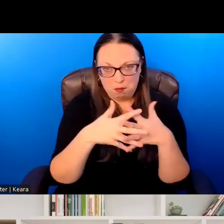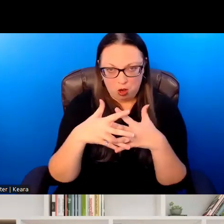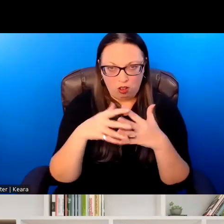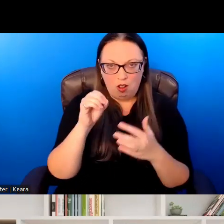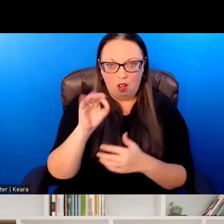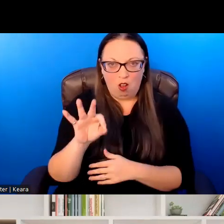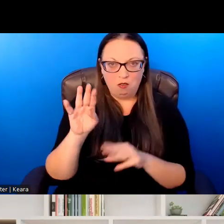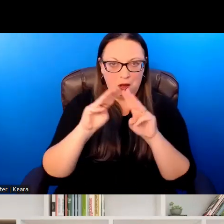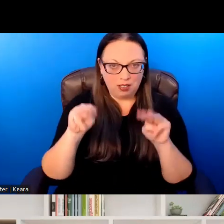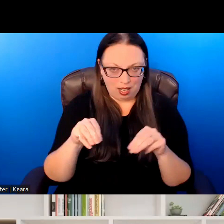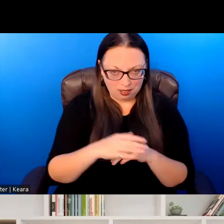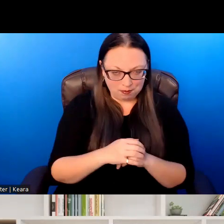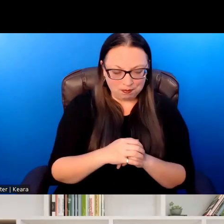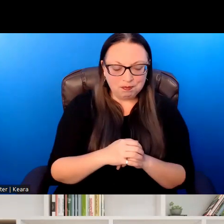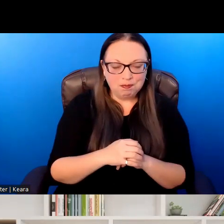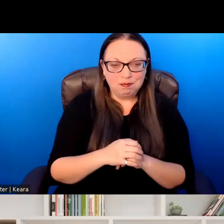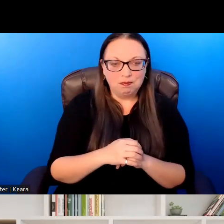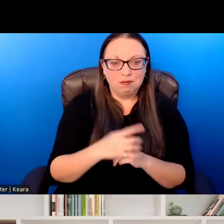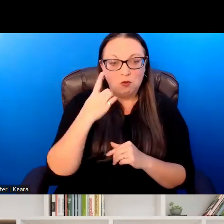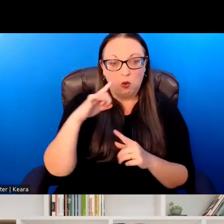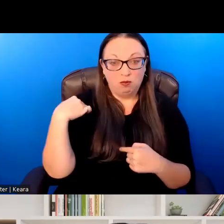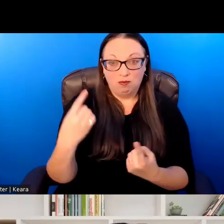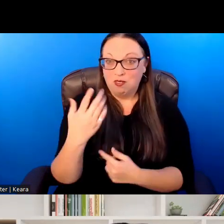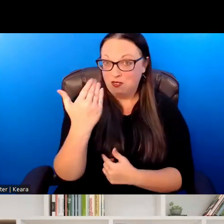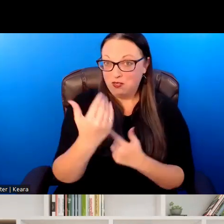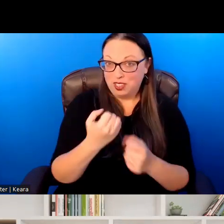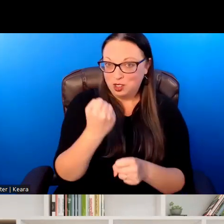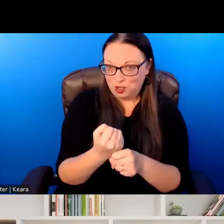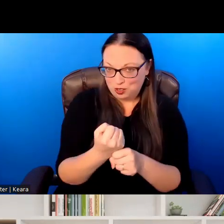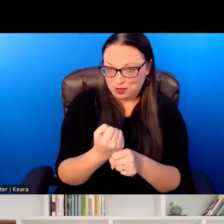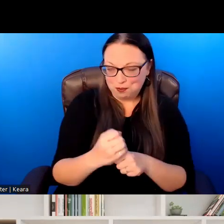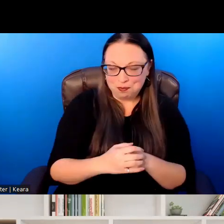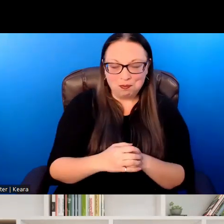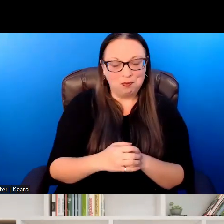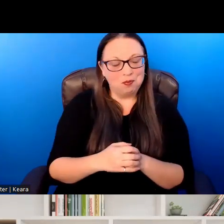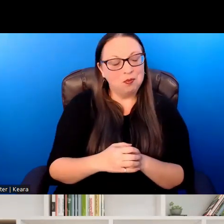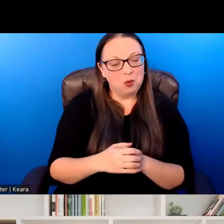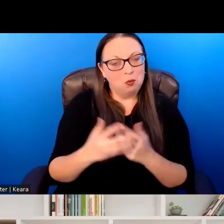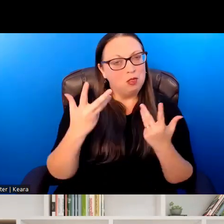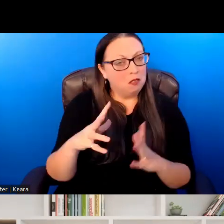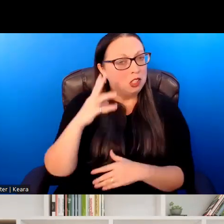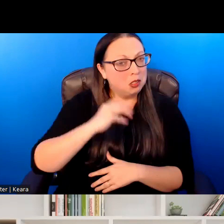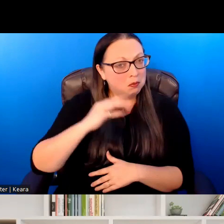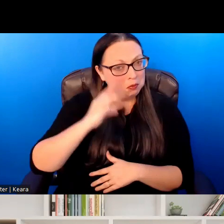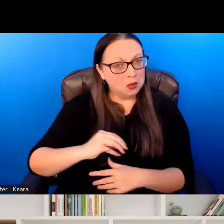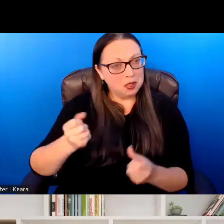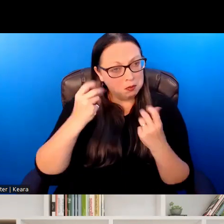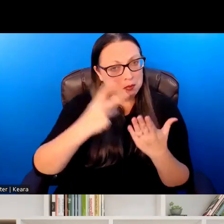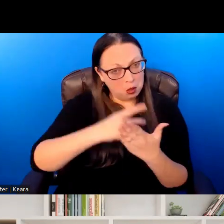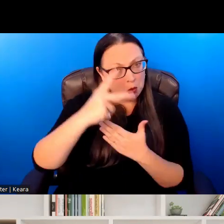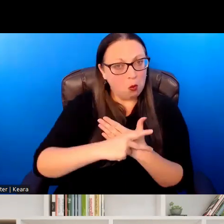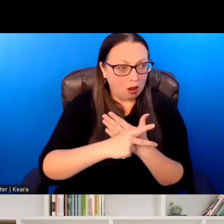Montana for 15 years now. So I've definitely seen some programs come and